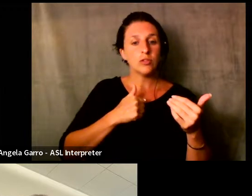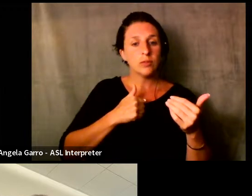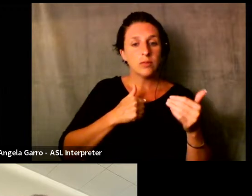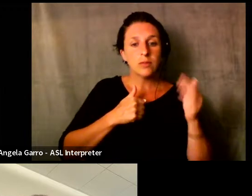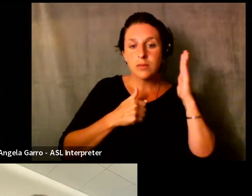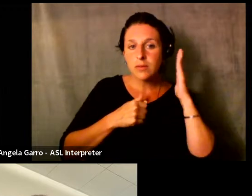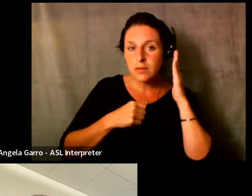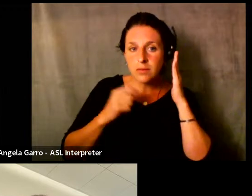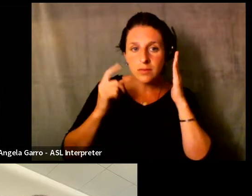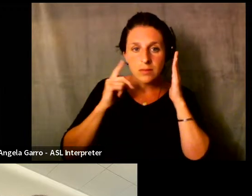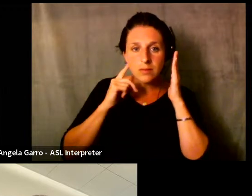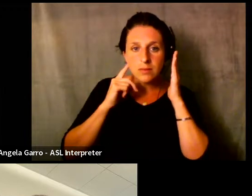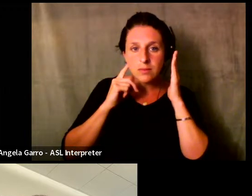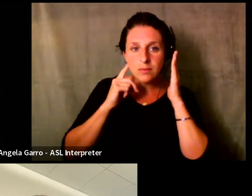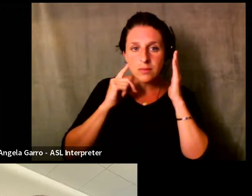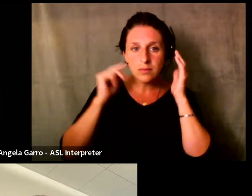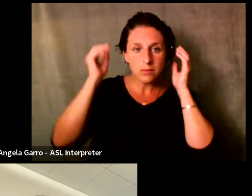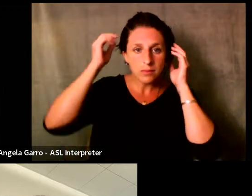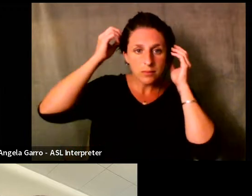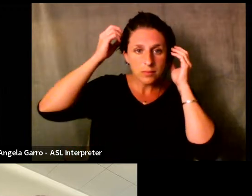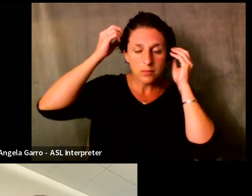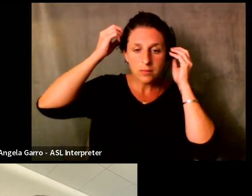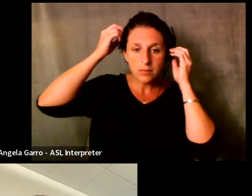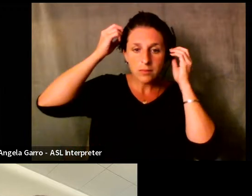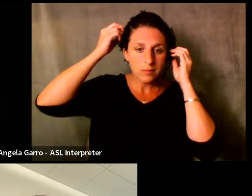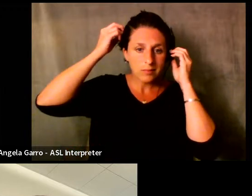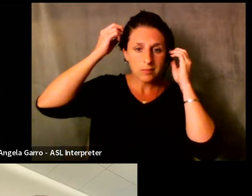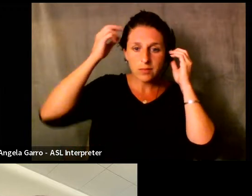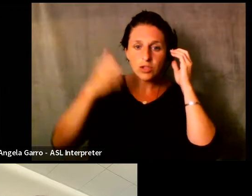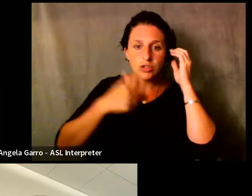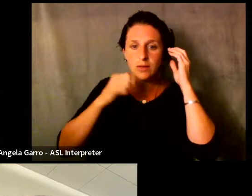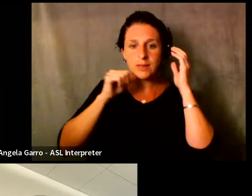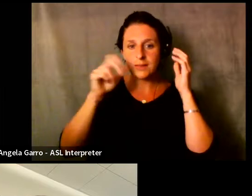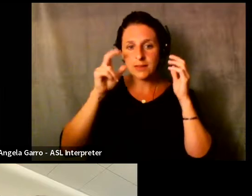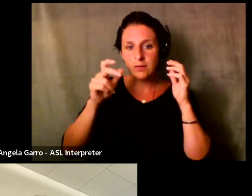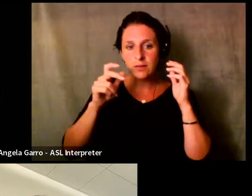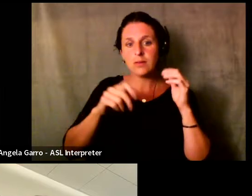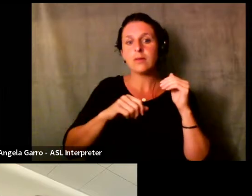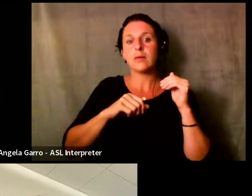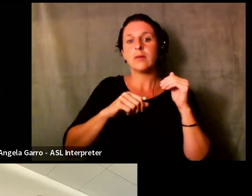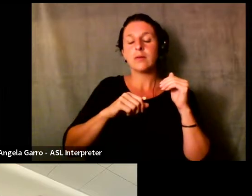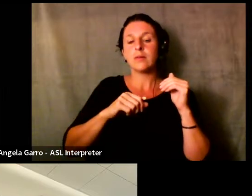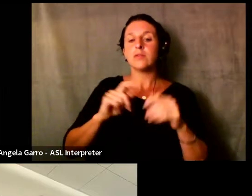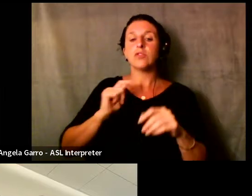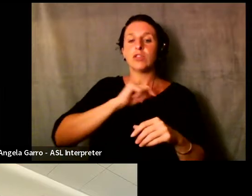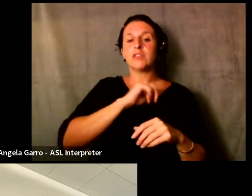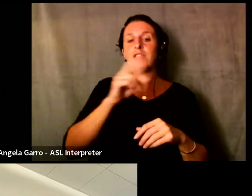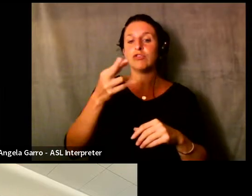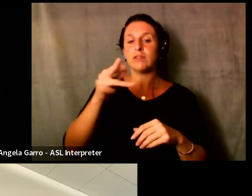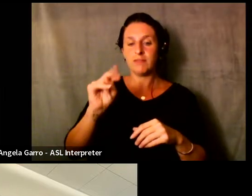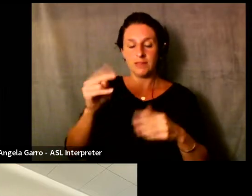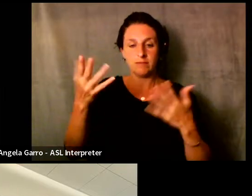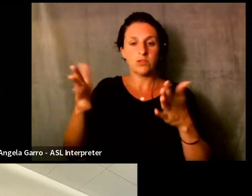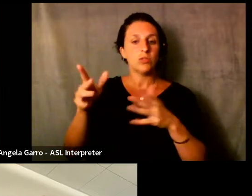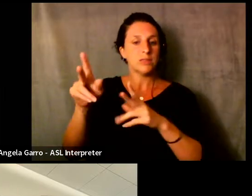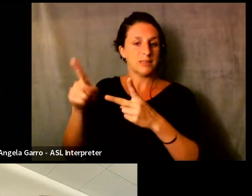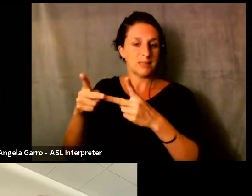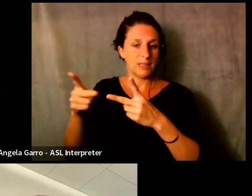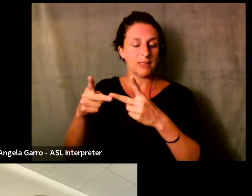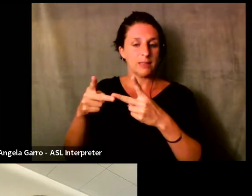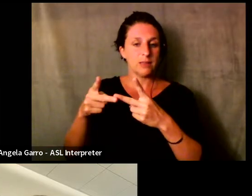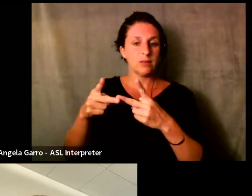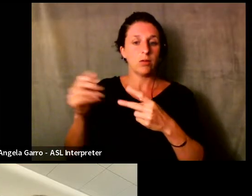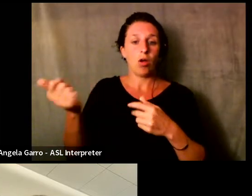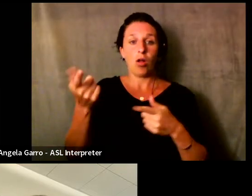the comment. Oh, sorry about that. I didn't hear you. Okay, trustee Griffin has seconded. All in